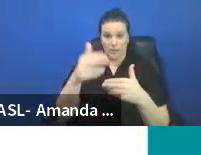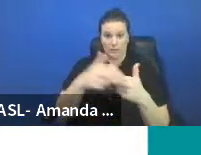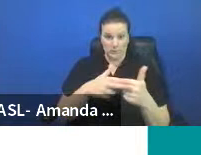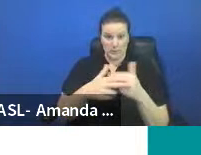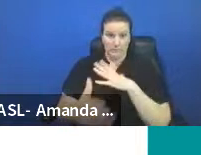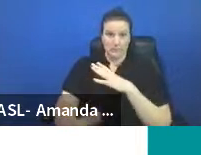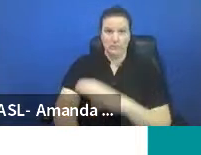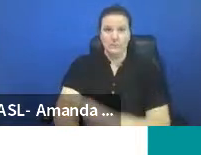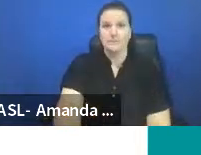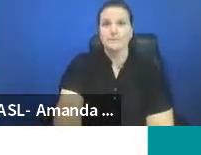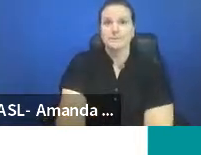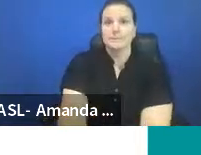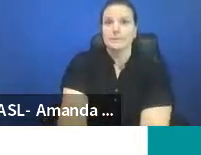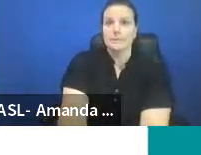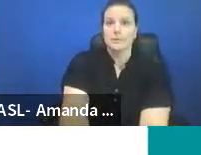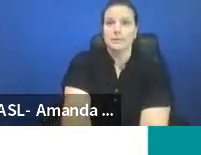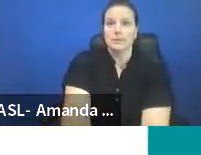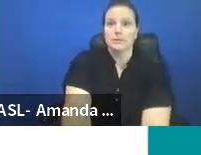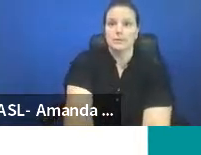slide?